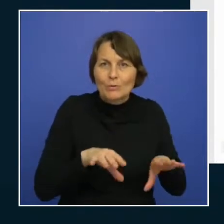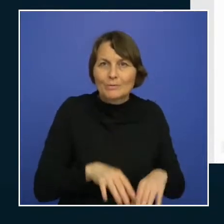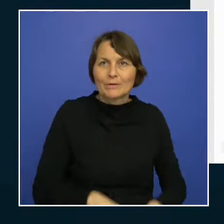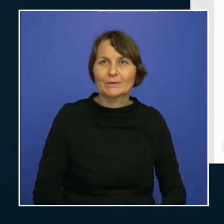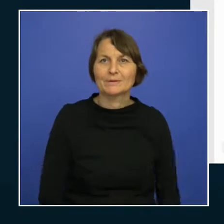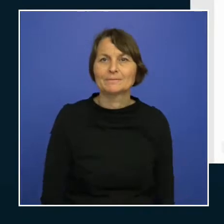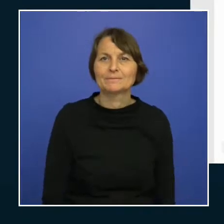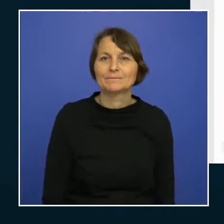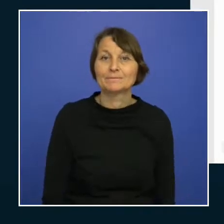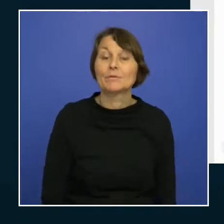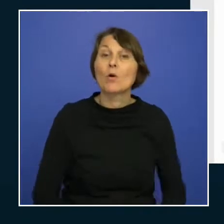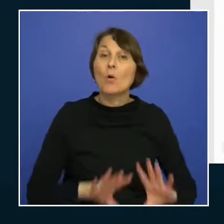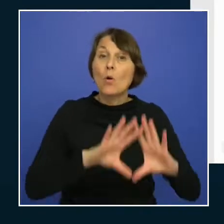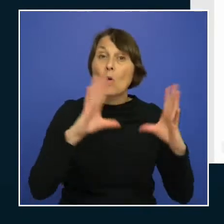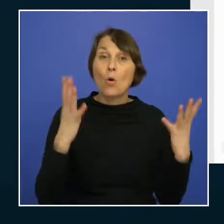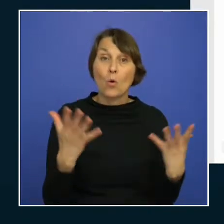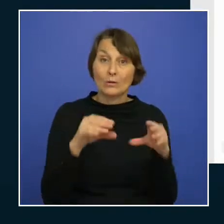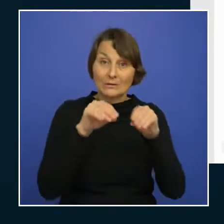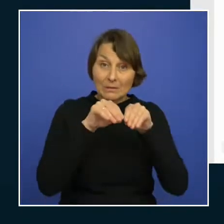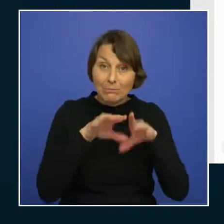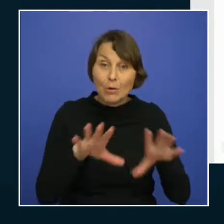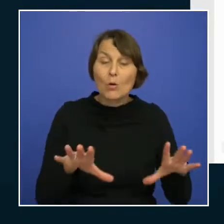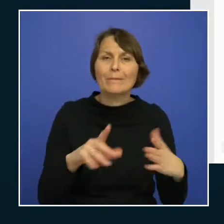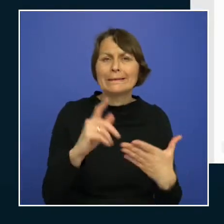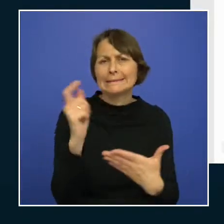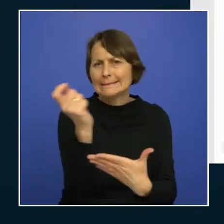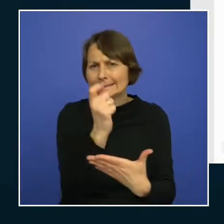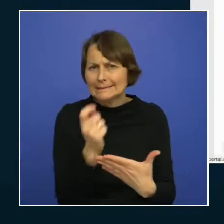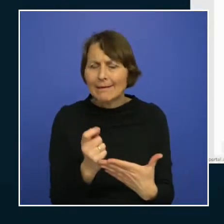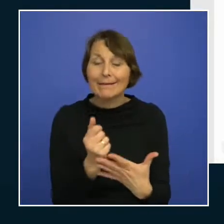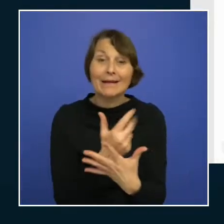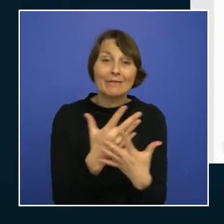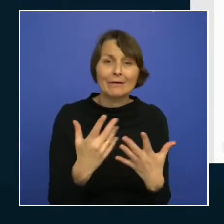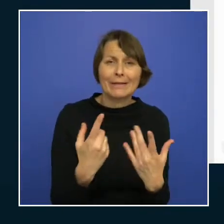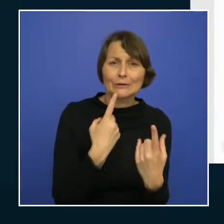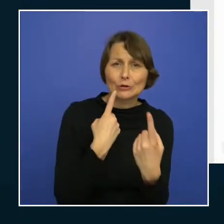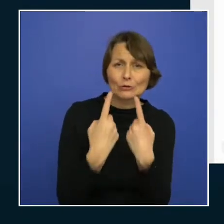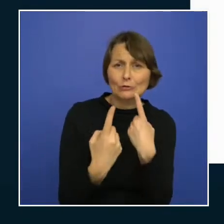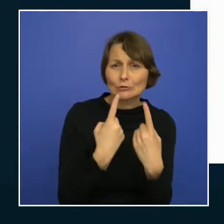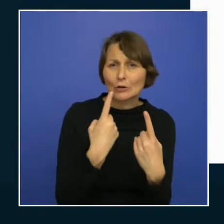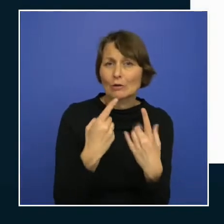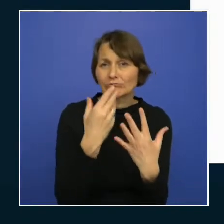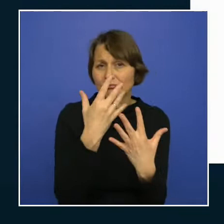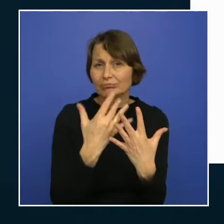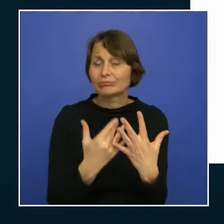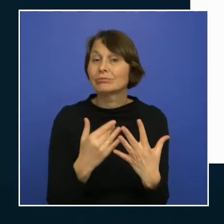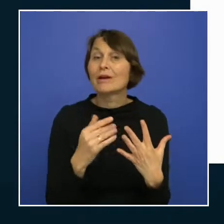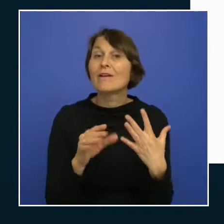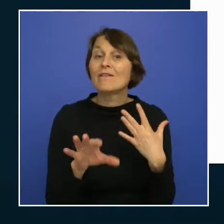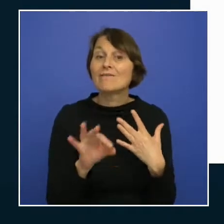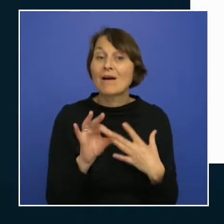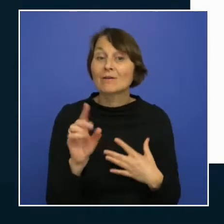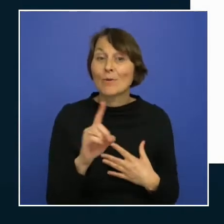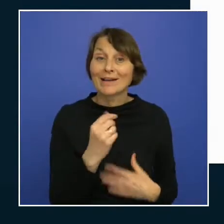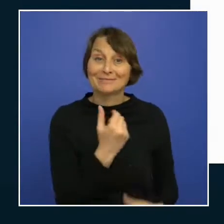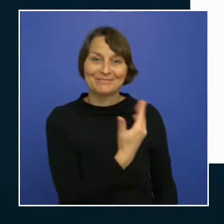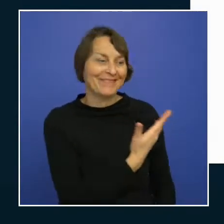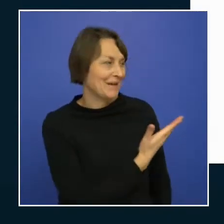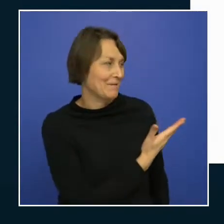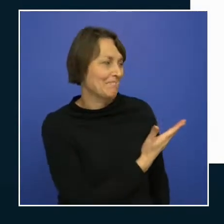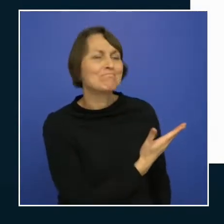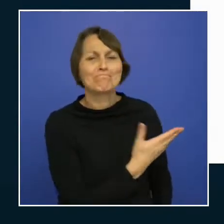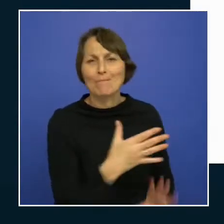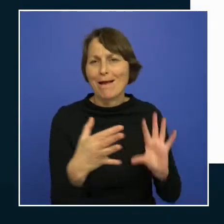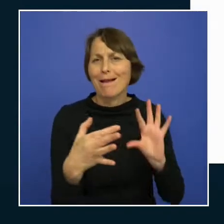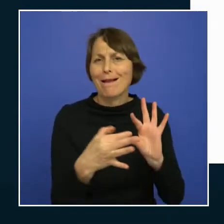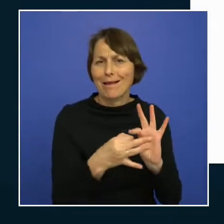whole deployment and design recipe and all the stuff we just talked about, you can find that here. I will share a link in the